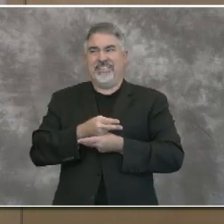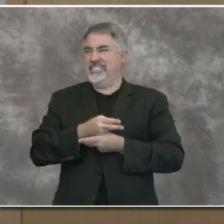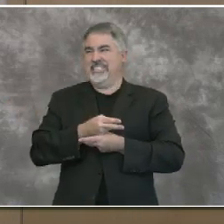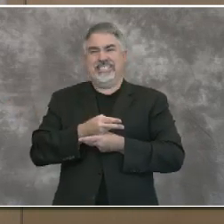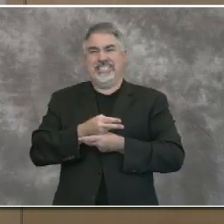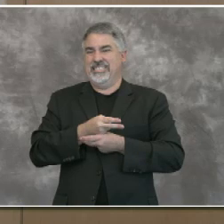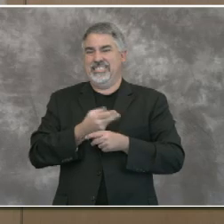hospital